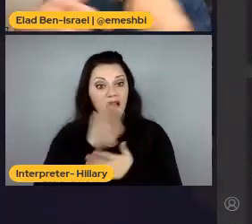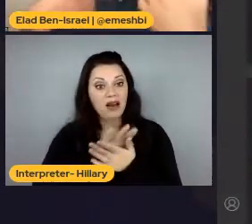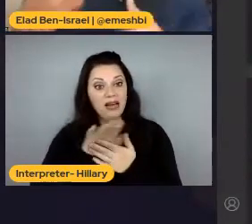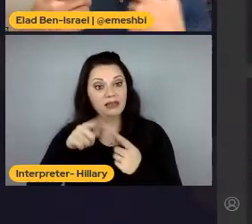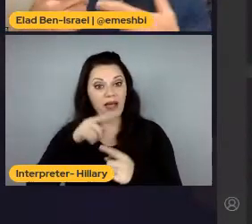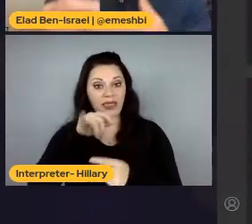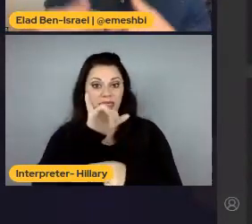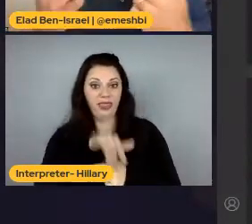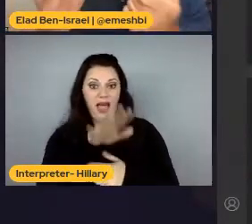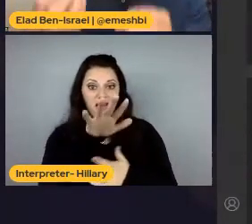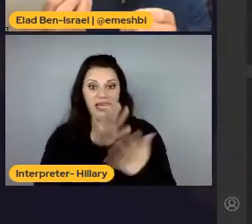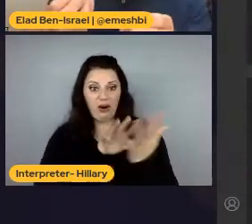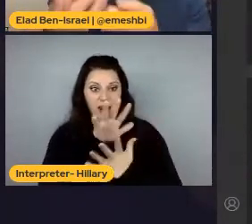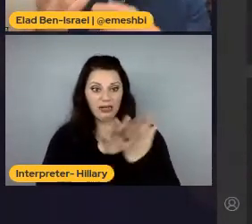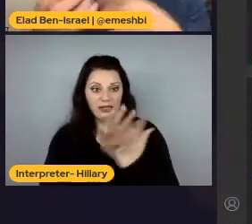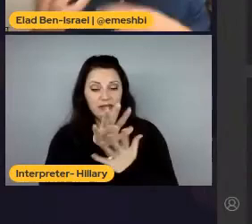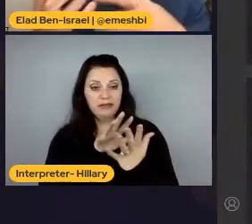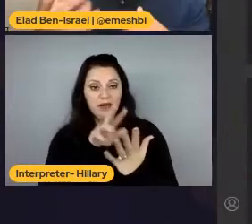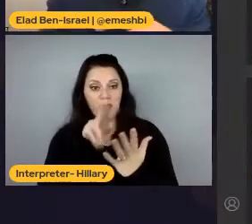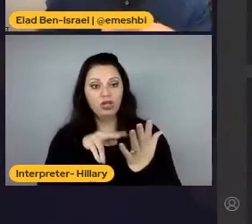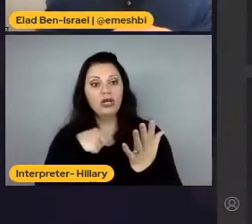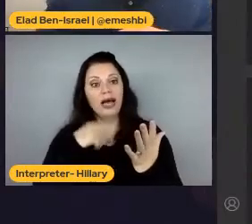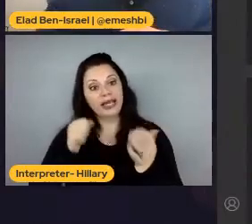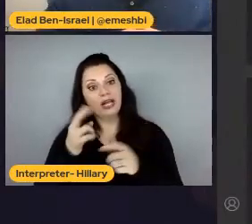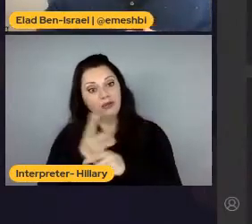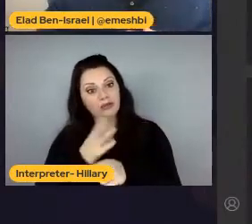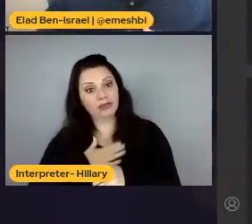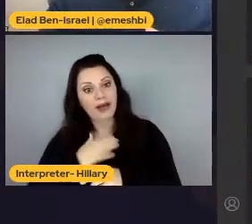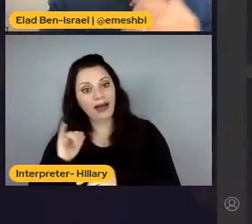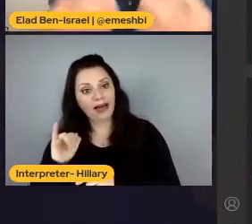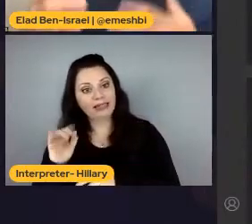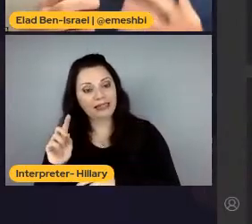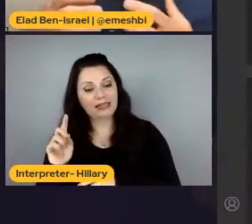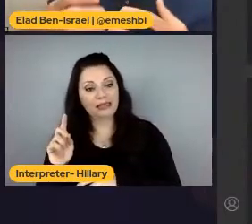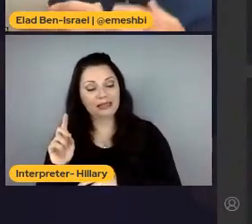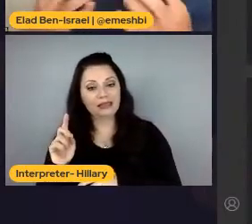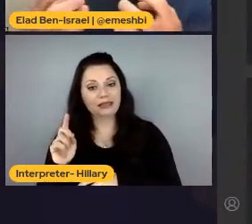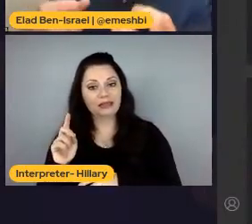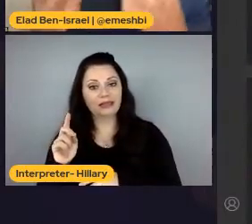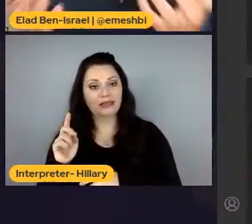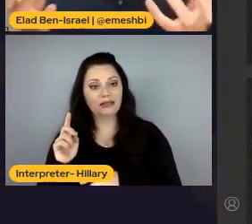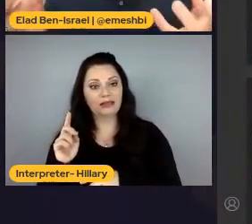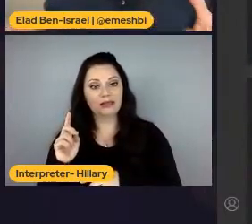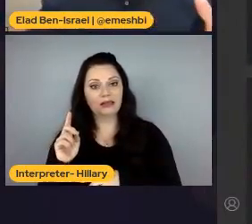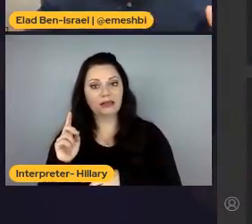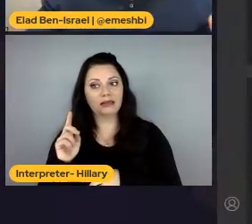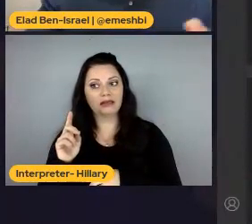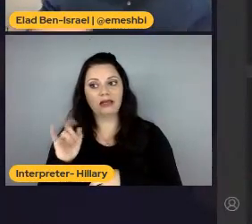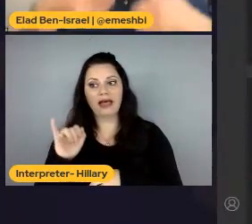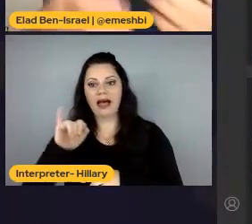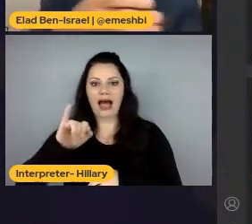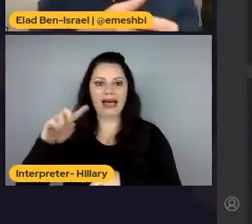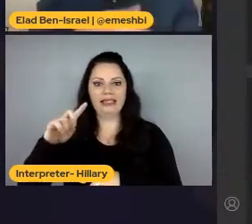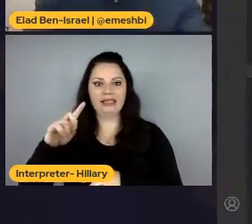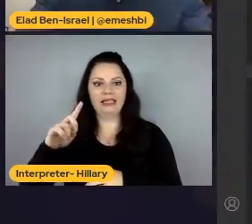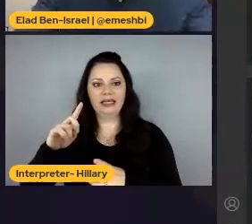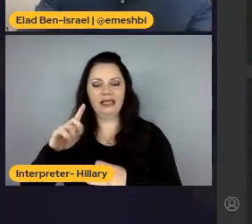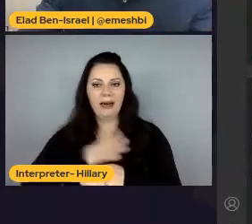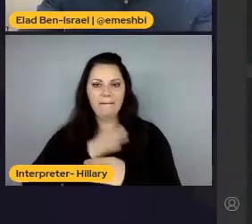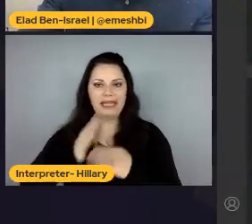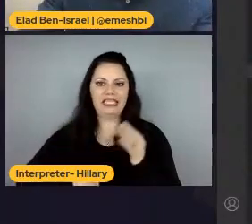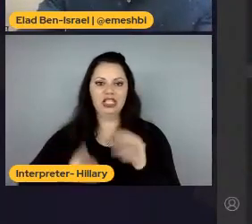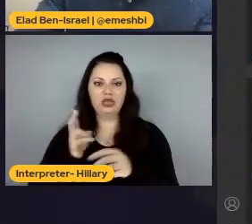interactive watch is that I can literally use my IDE I get like IDE completion used in the